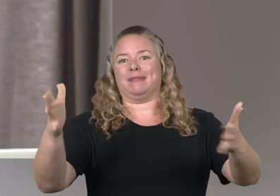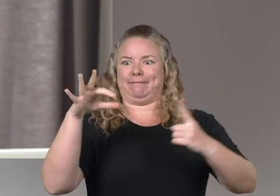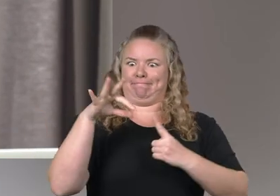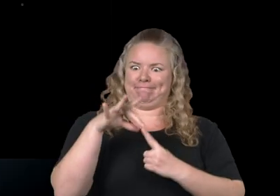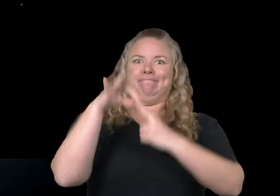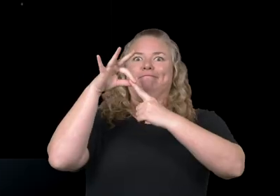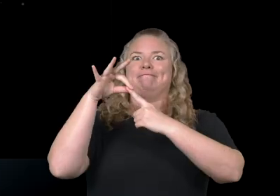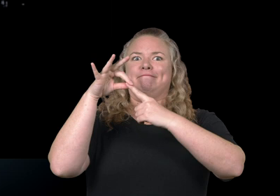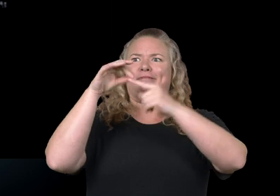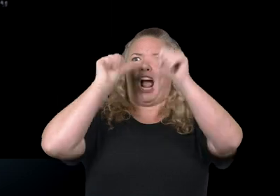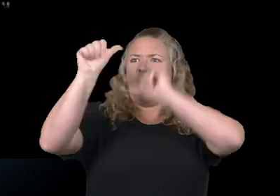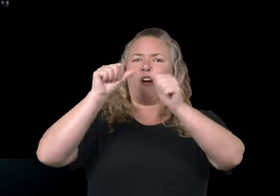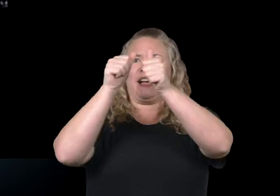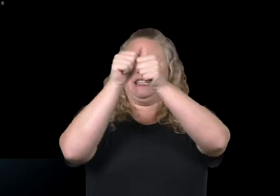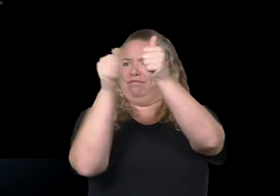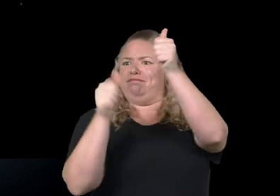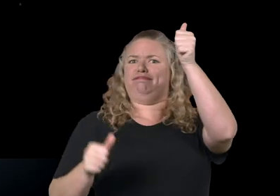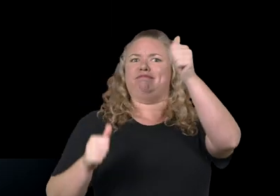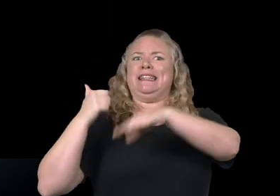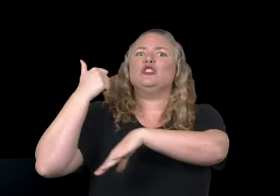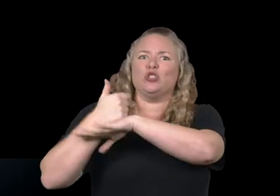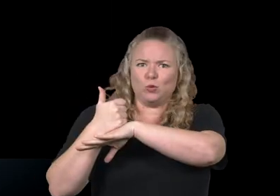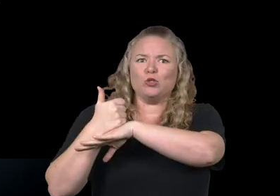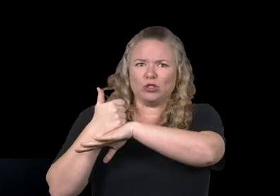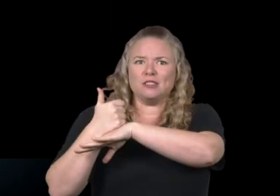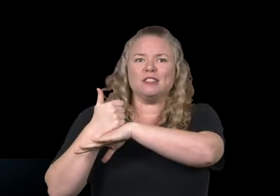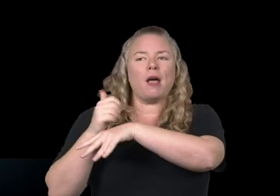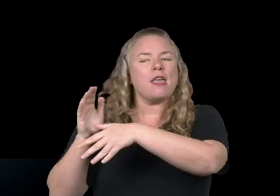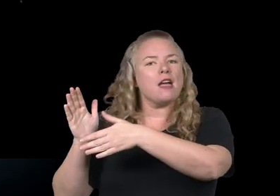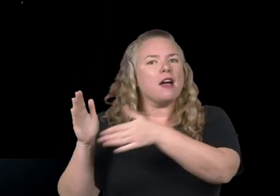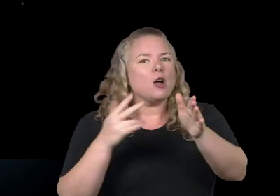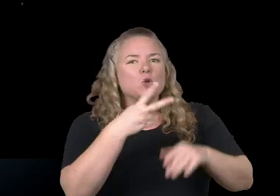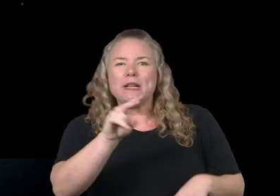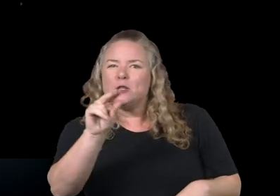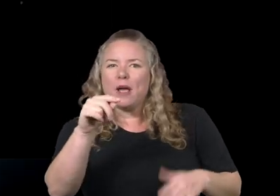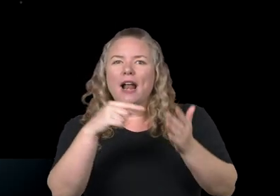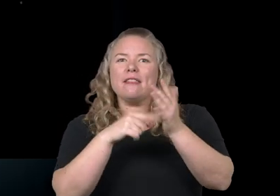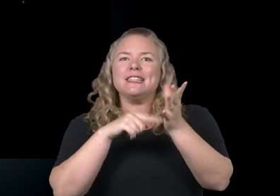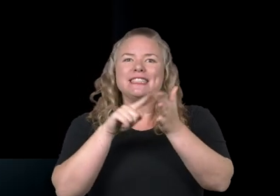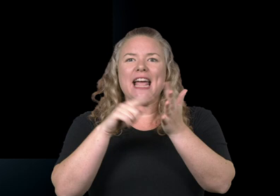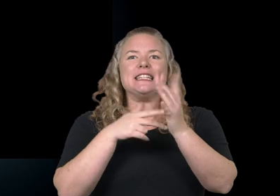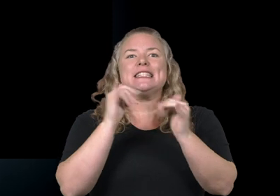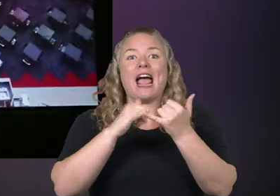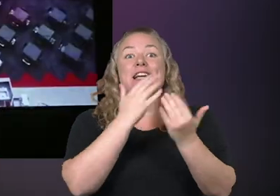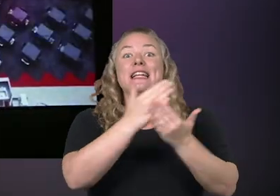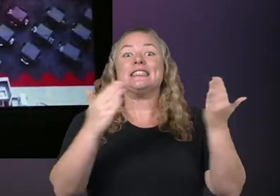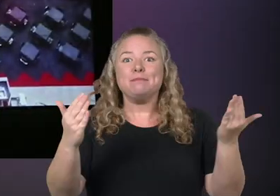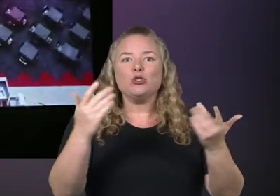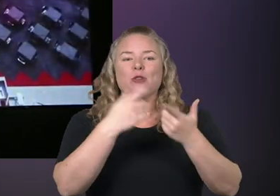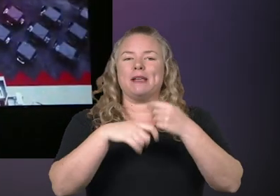was a monolithic hierarchical institution. And I think the Tate Tanks opening in